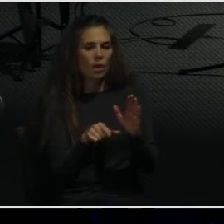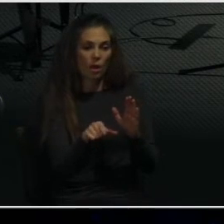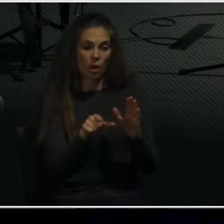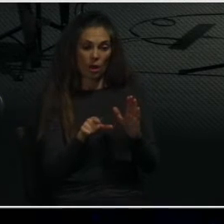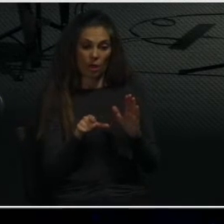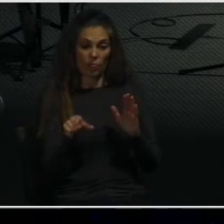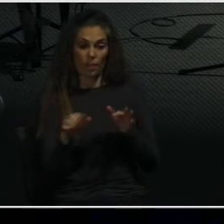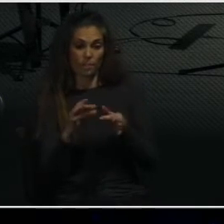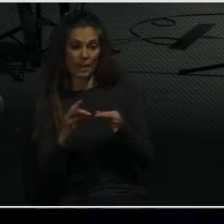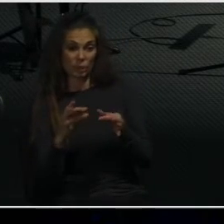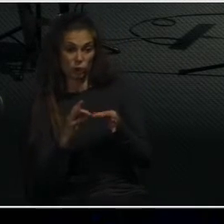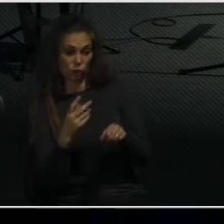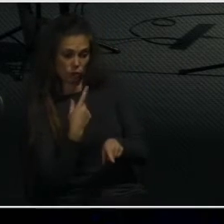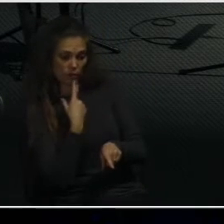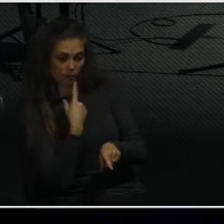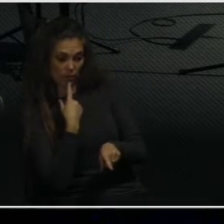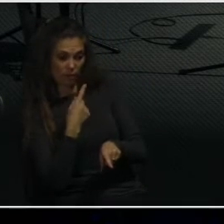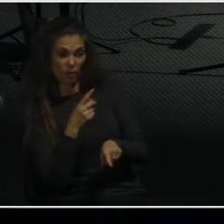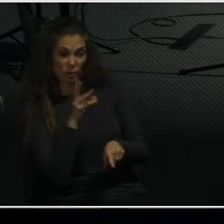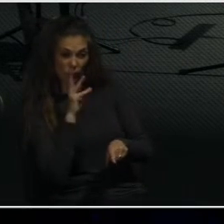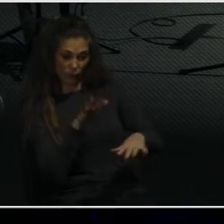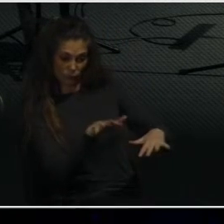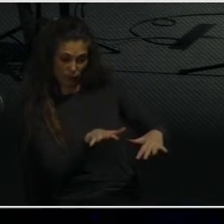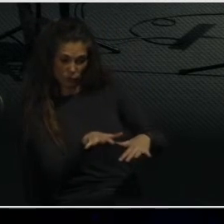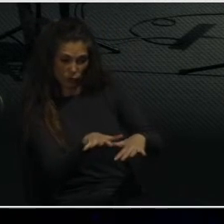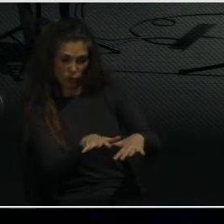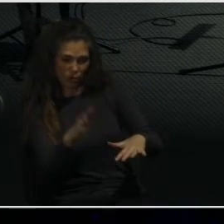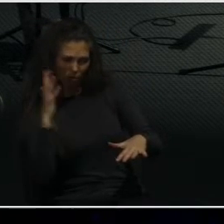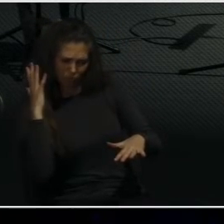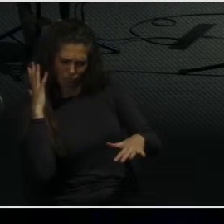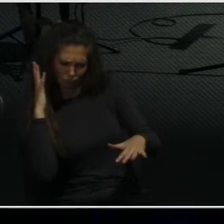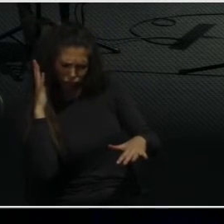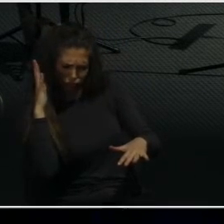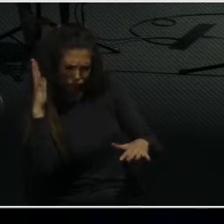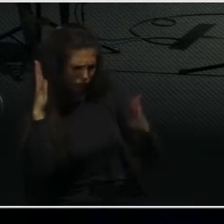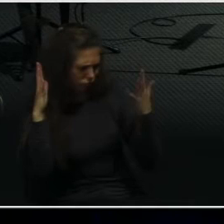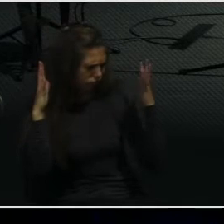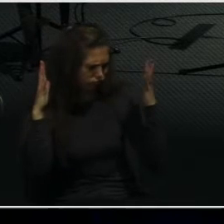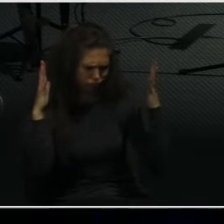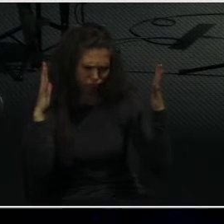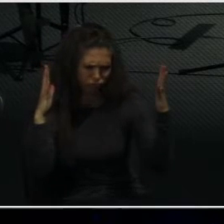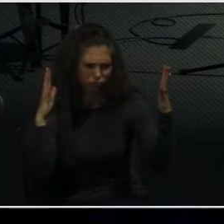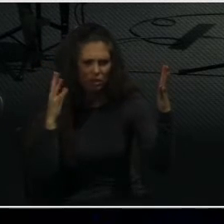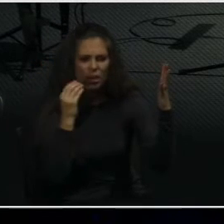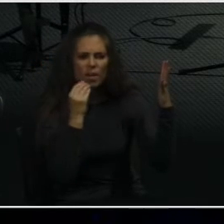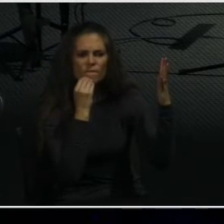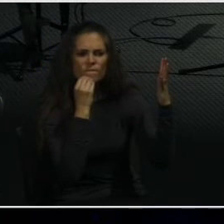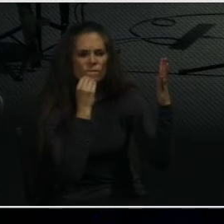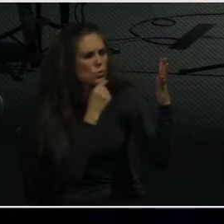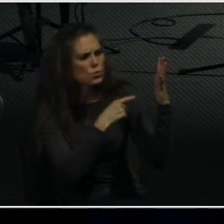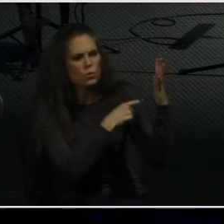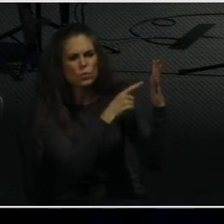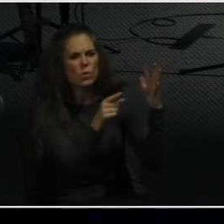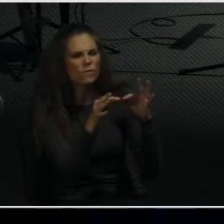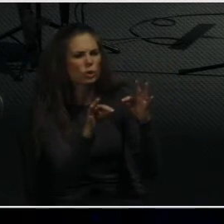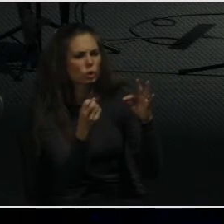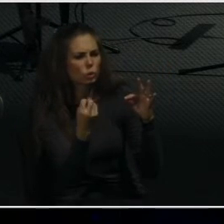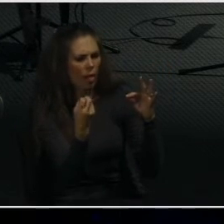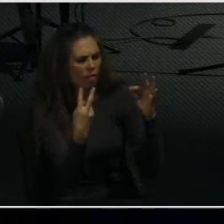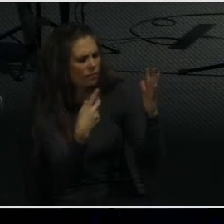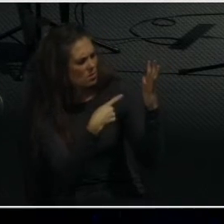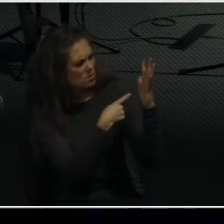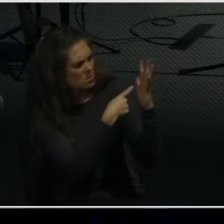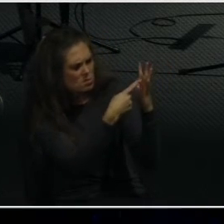both sides of the river, there will grow all kinds of trees for food. Their leaves will not wither, nor their